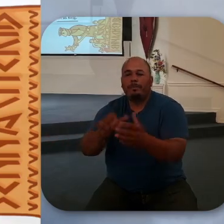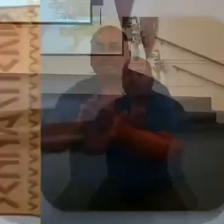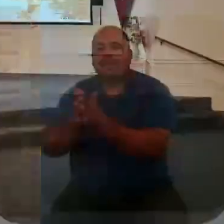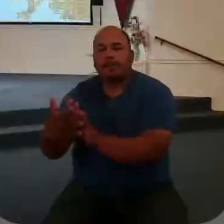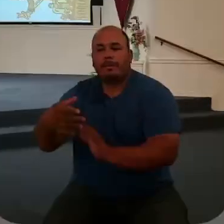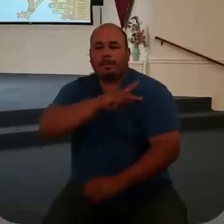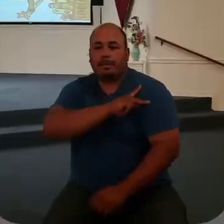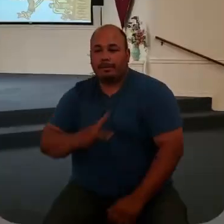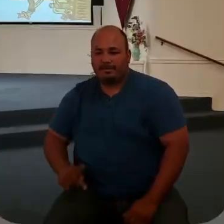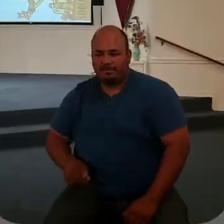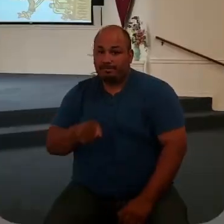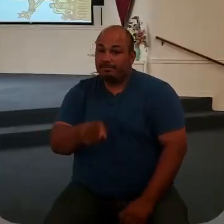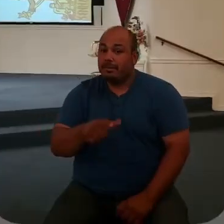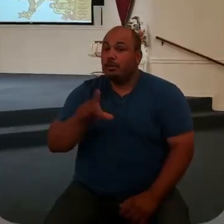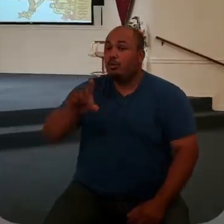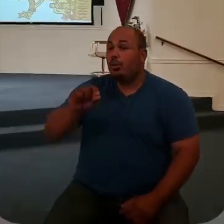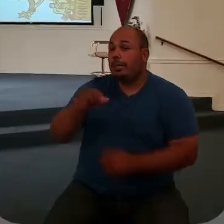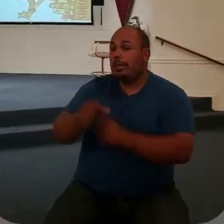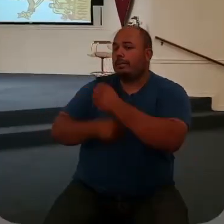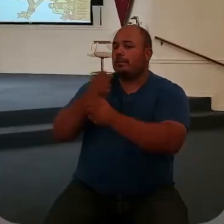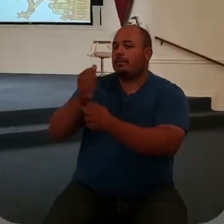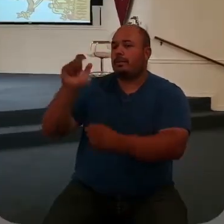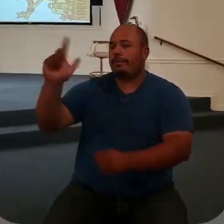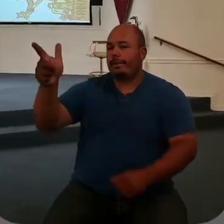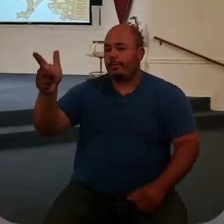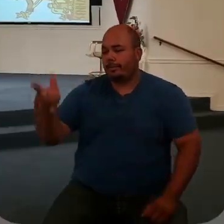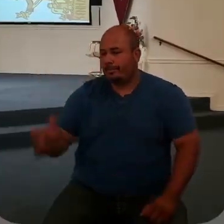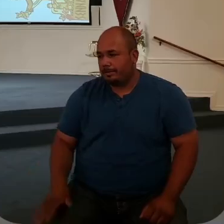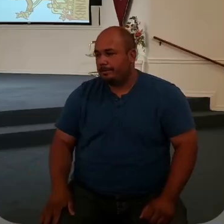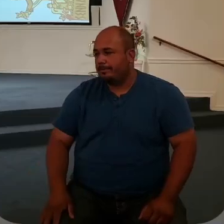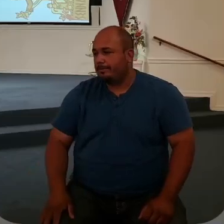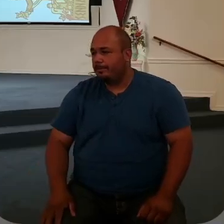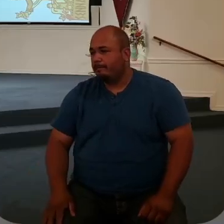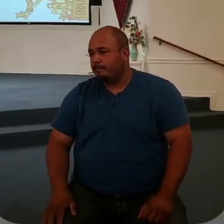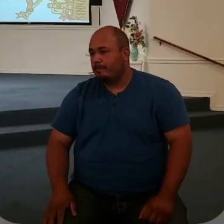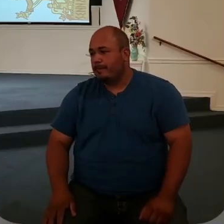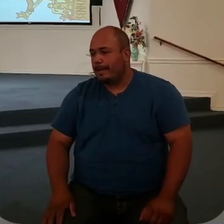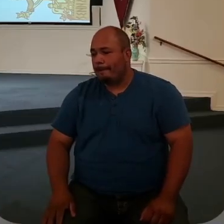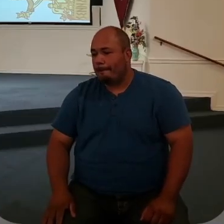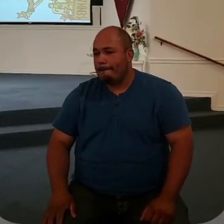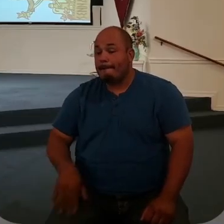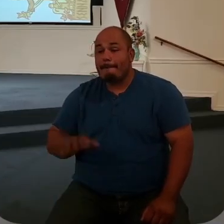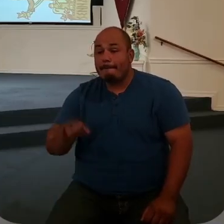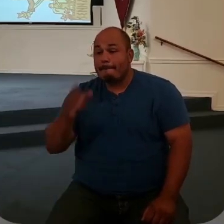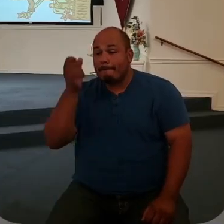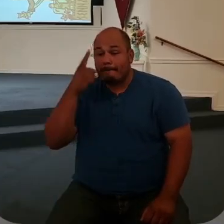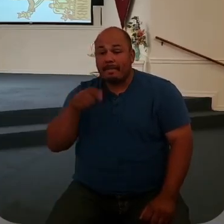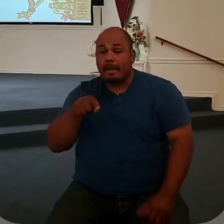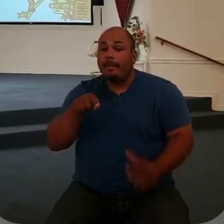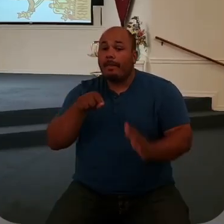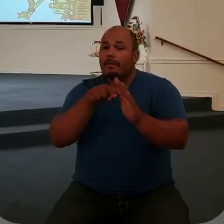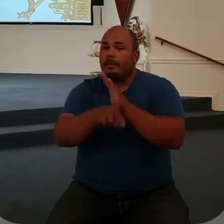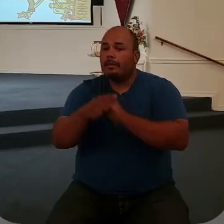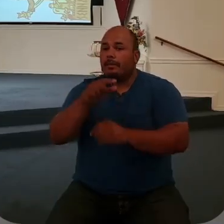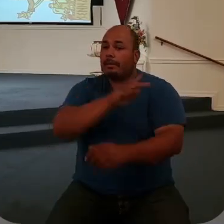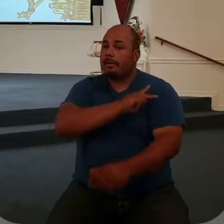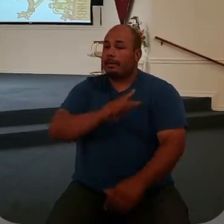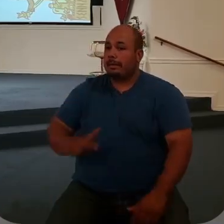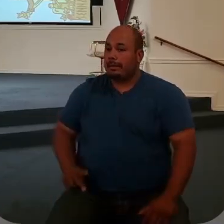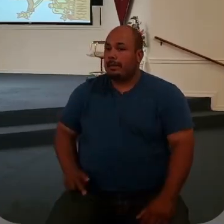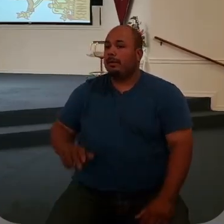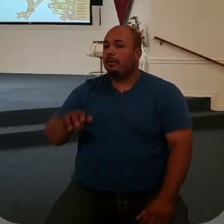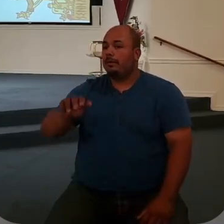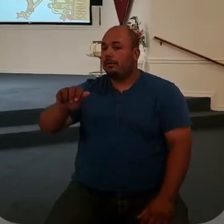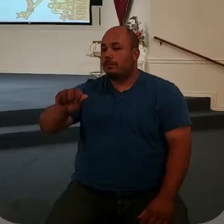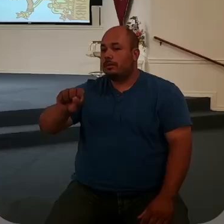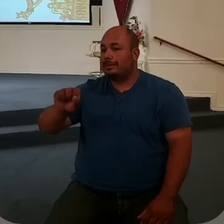That was 20 years later, according to ancient records. That assassination fulfilled the prophecy spoken by Isaiah